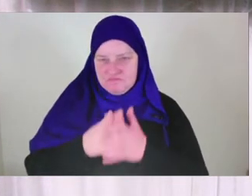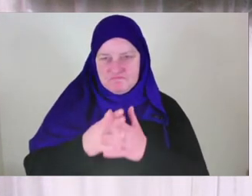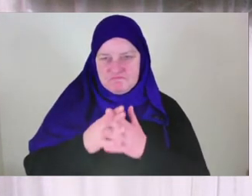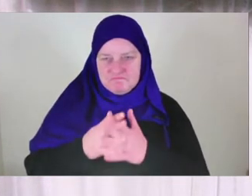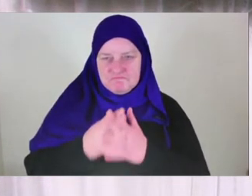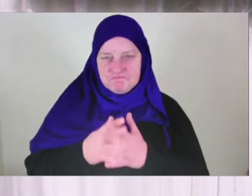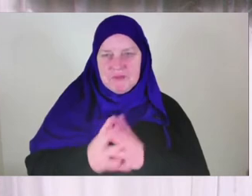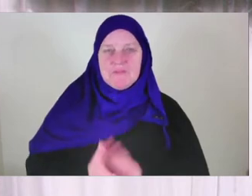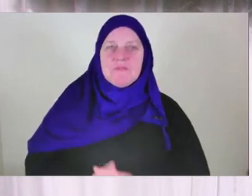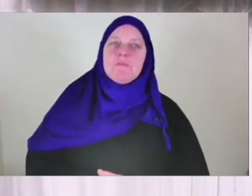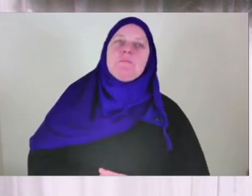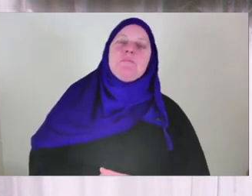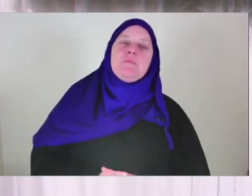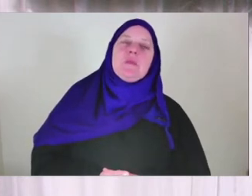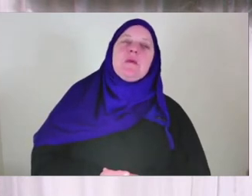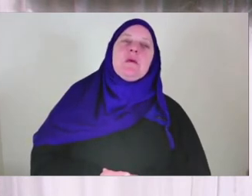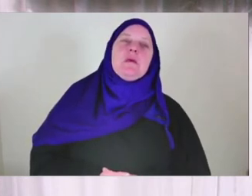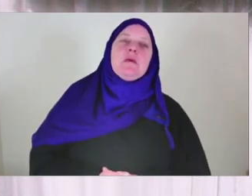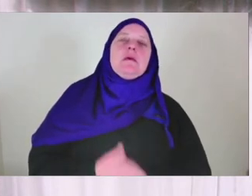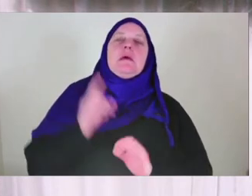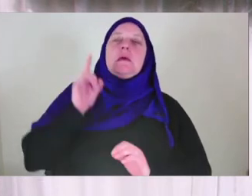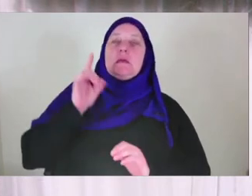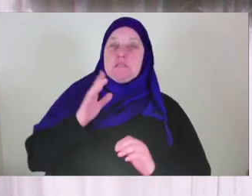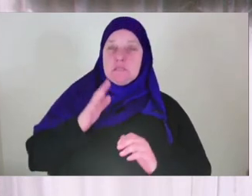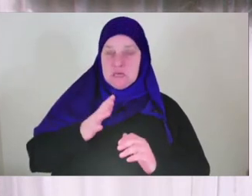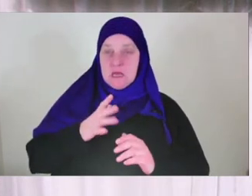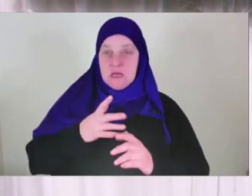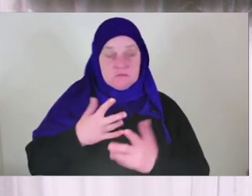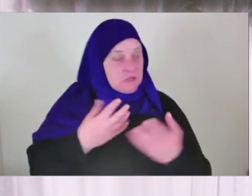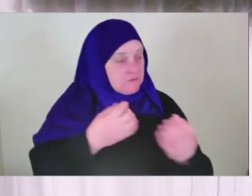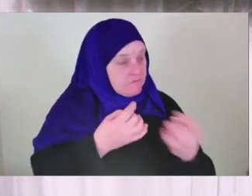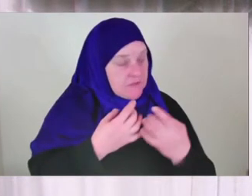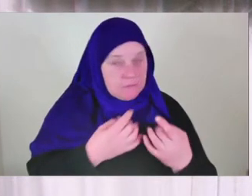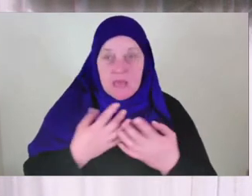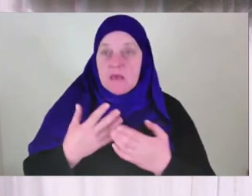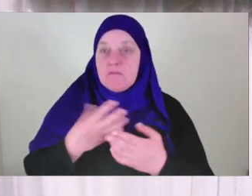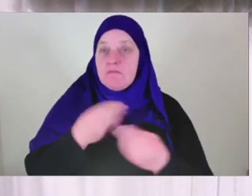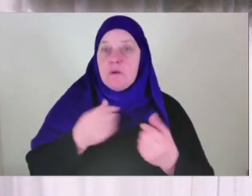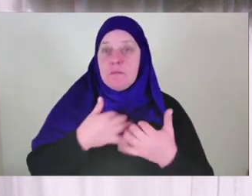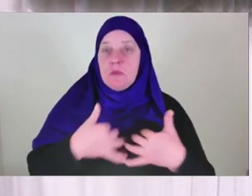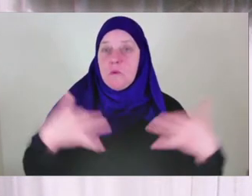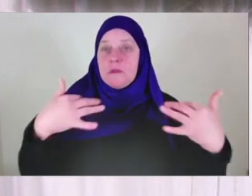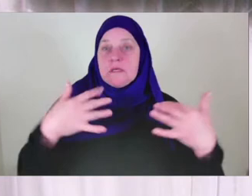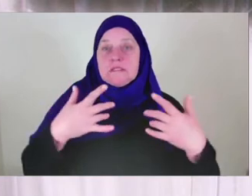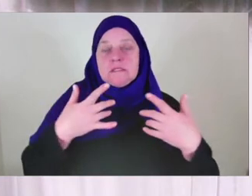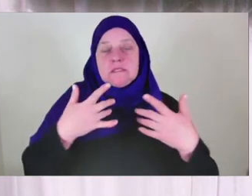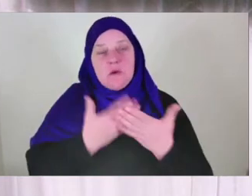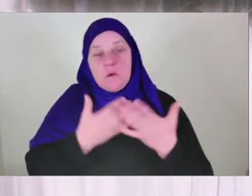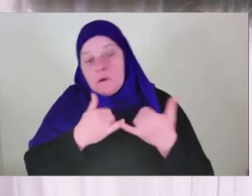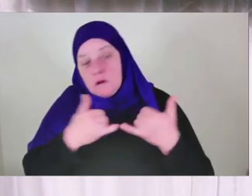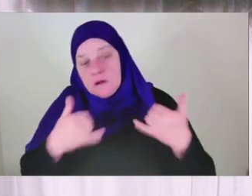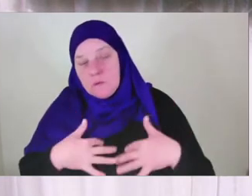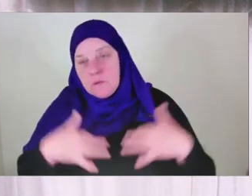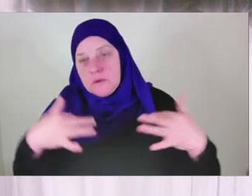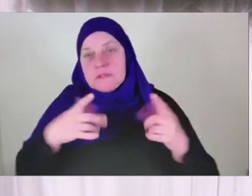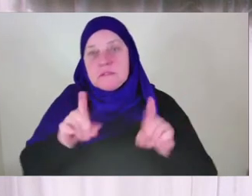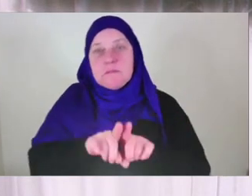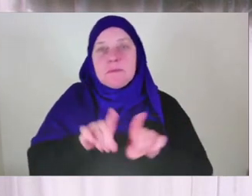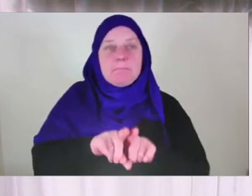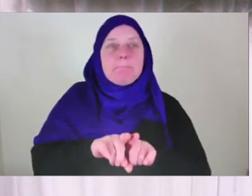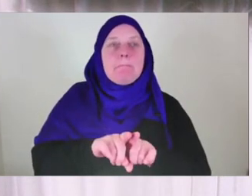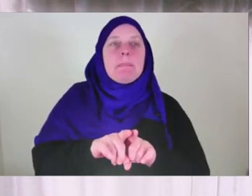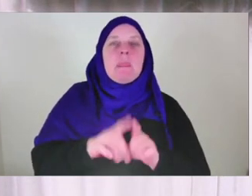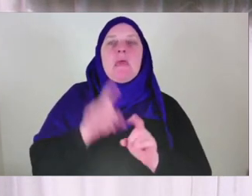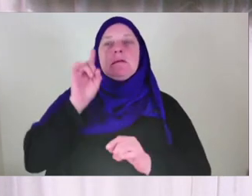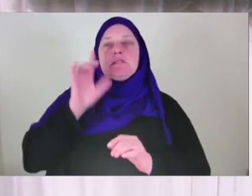really valuable, and inshallah we'll get some feedback from everybody here and online as well. And we will, inshallah, organize that for the future.